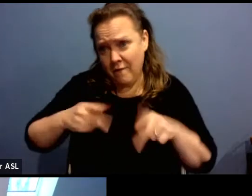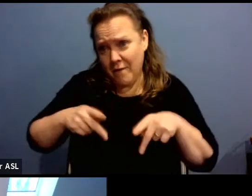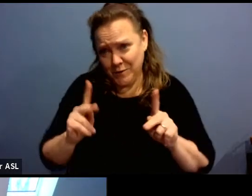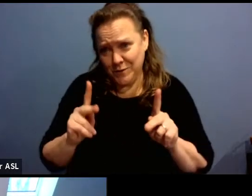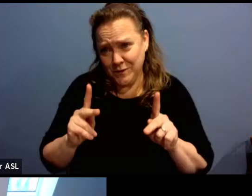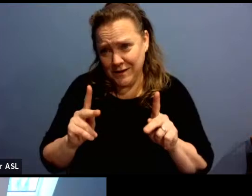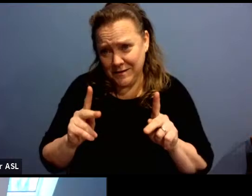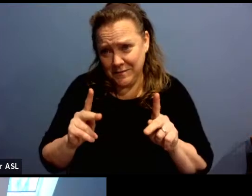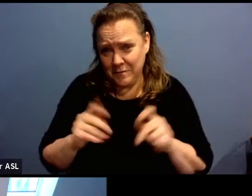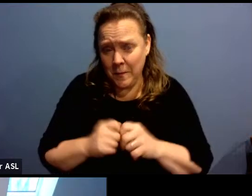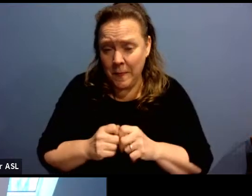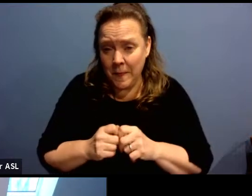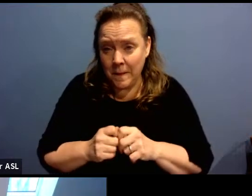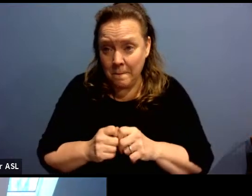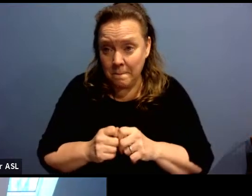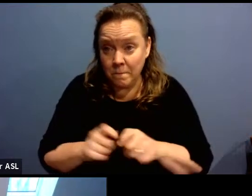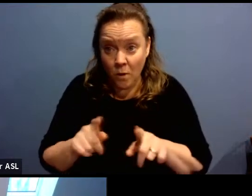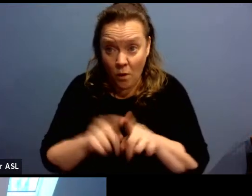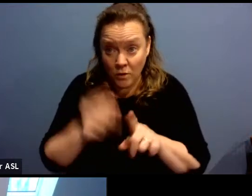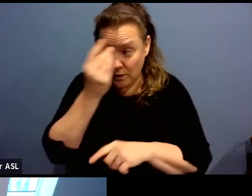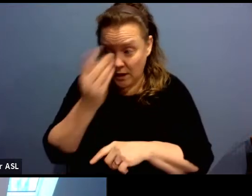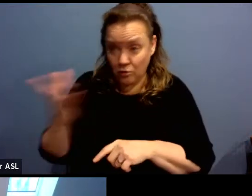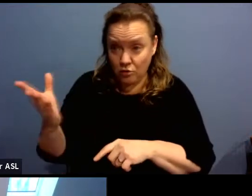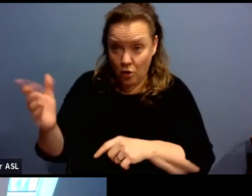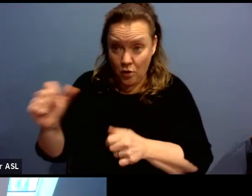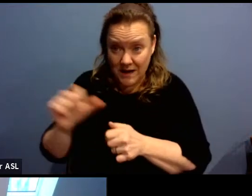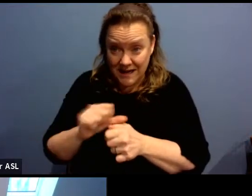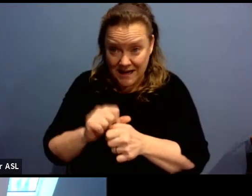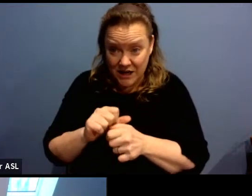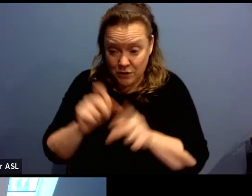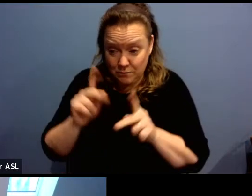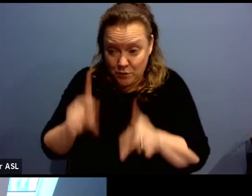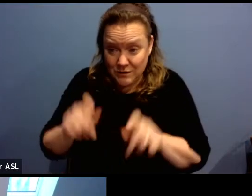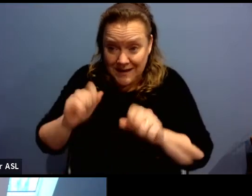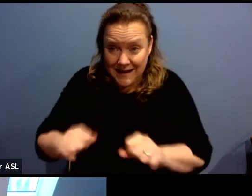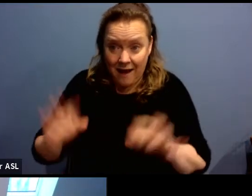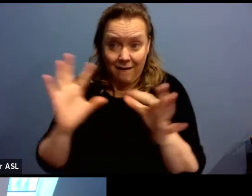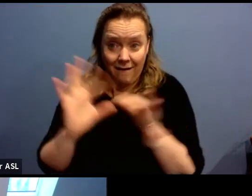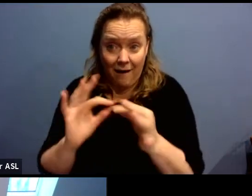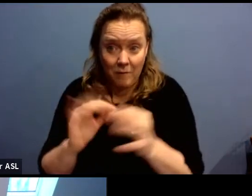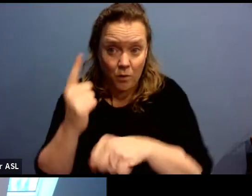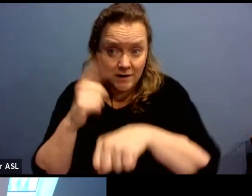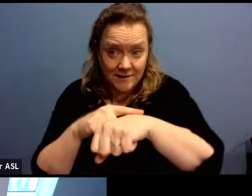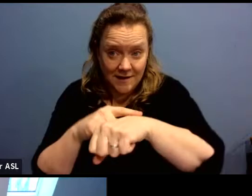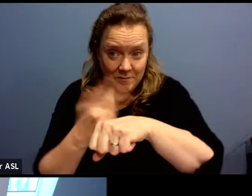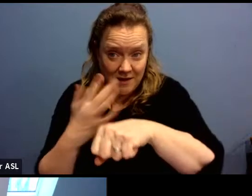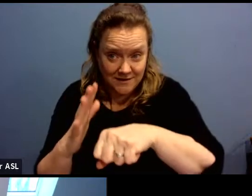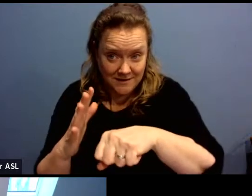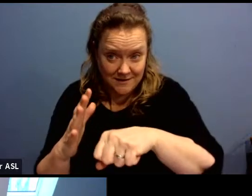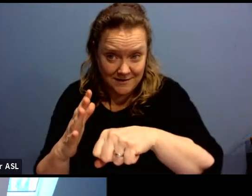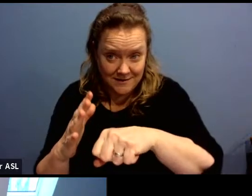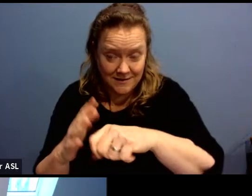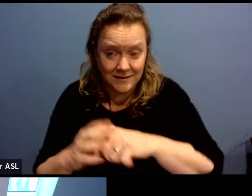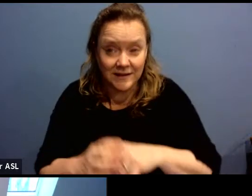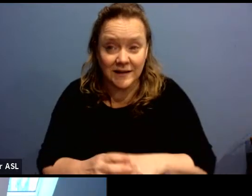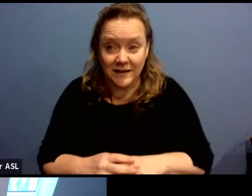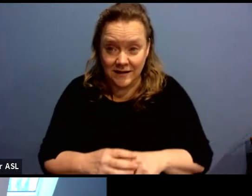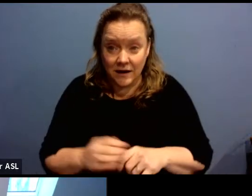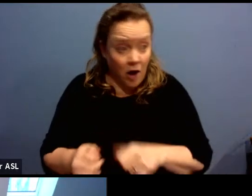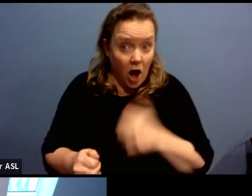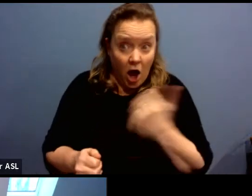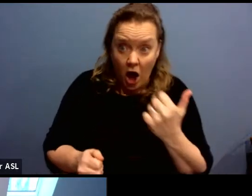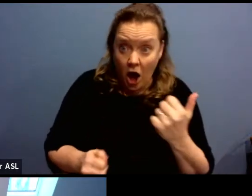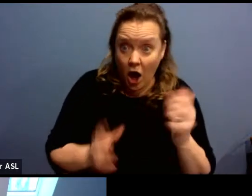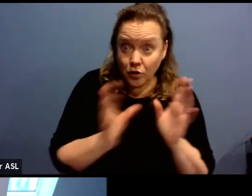also want to note that each speaker is only able to speak once at each hearing. While you may